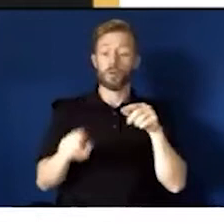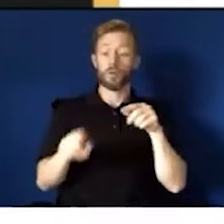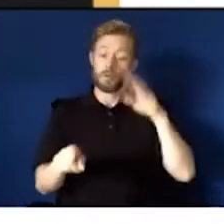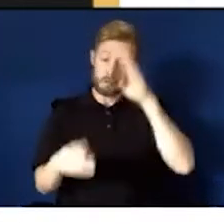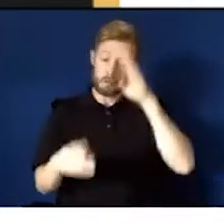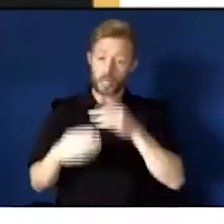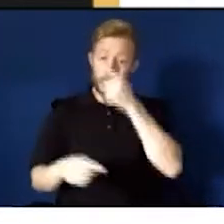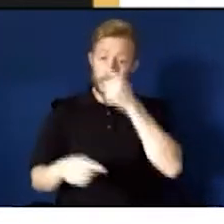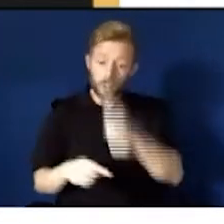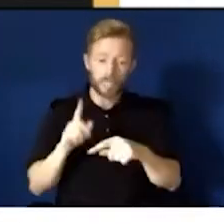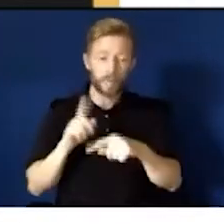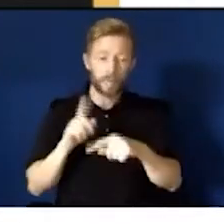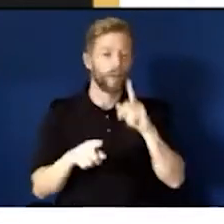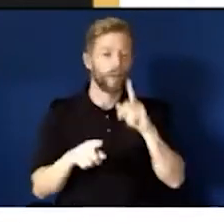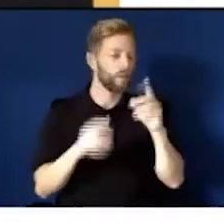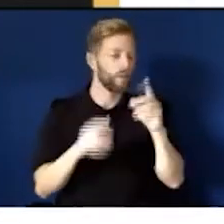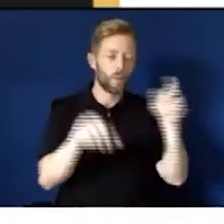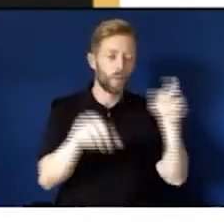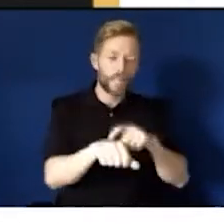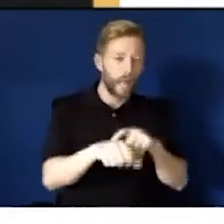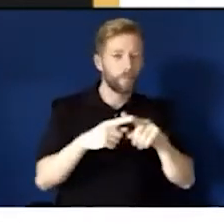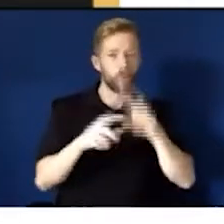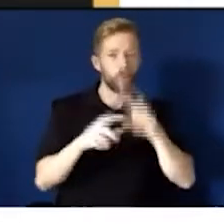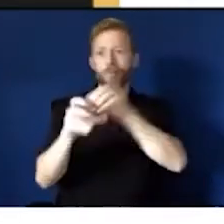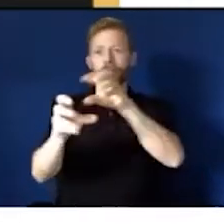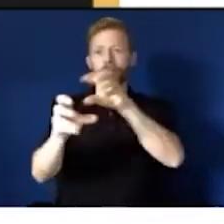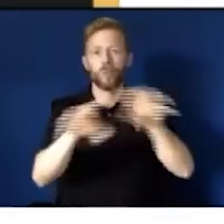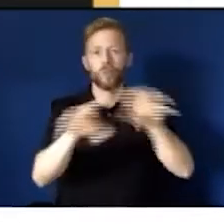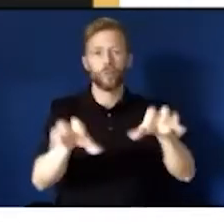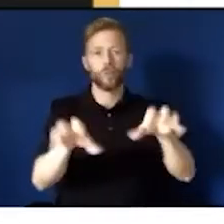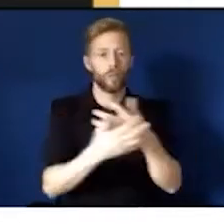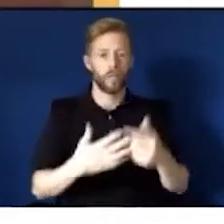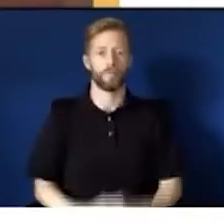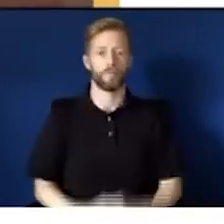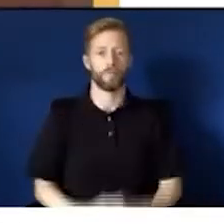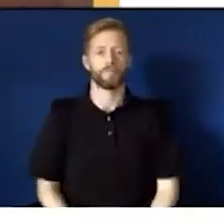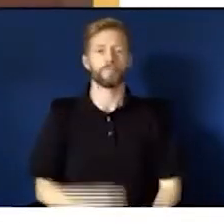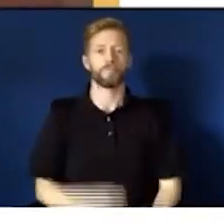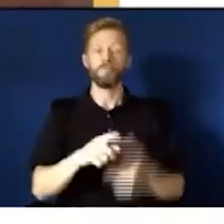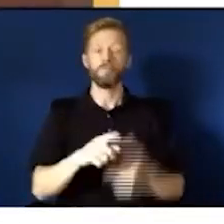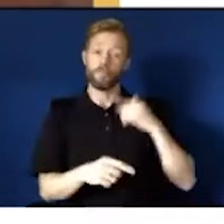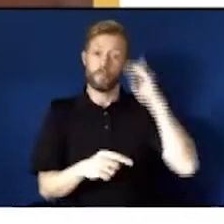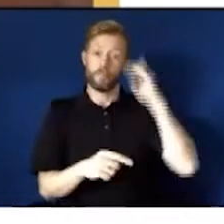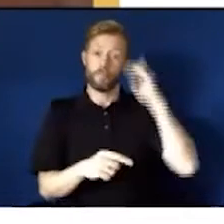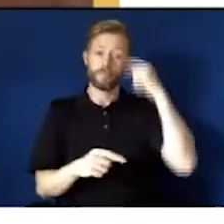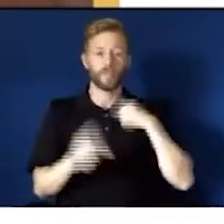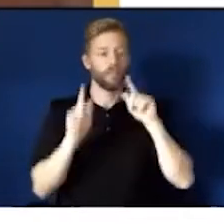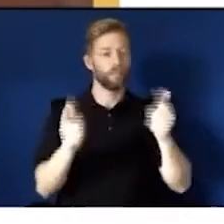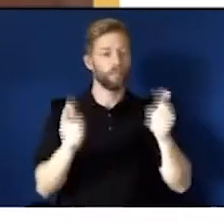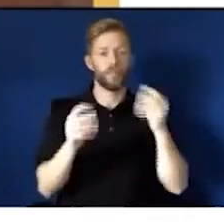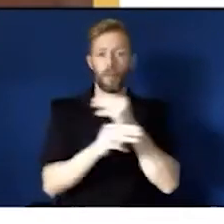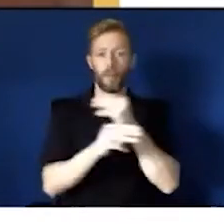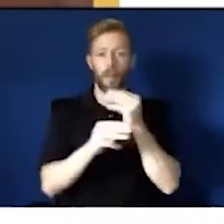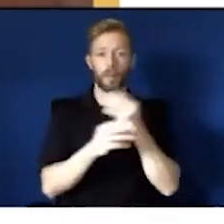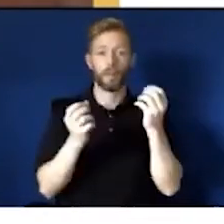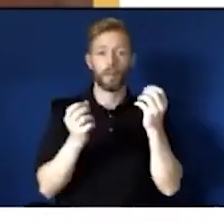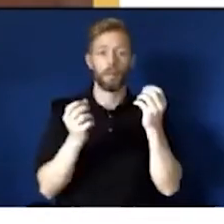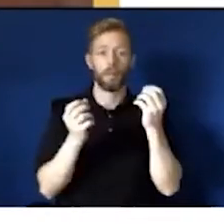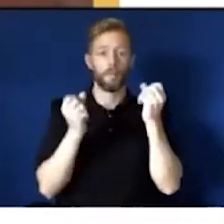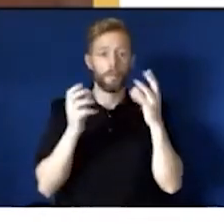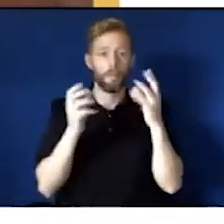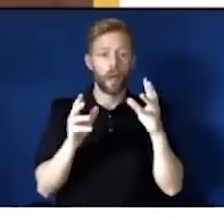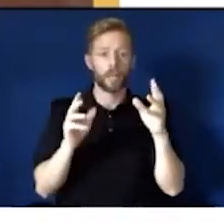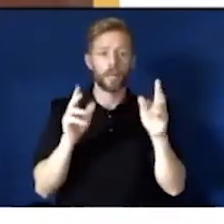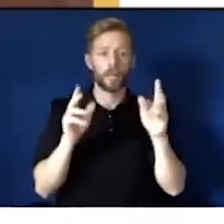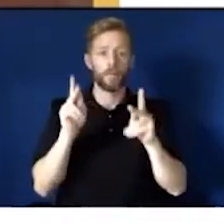when he was interested, but we couldn't really take the time out and go do it all. I used to think I was not good at math. A lot of